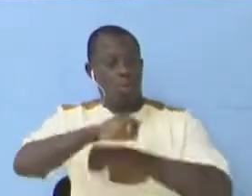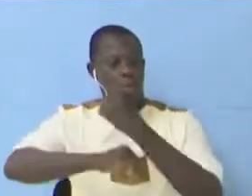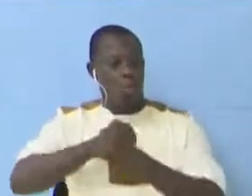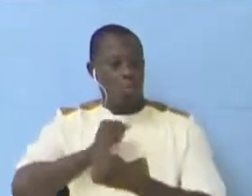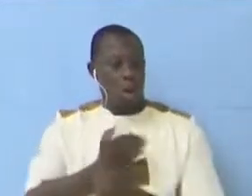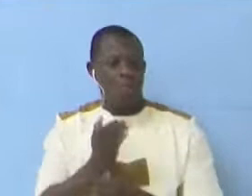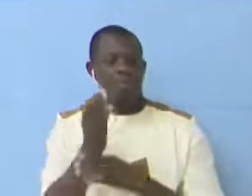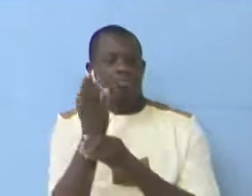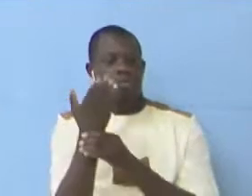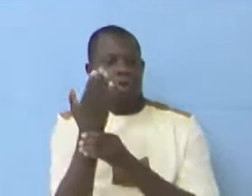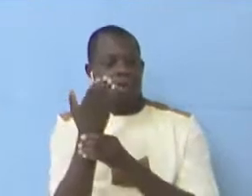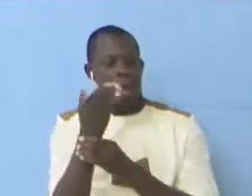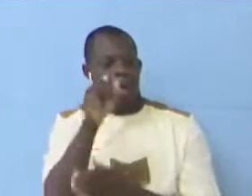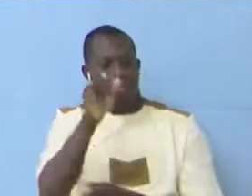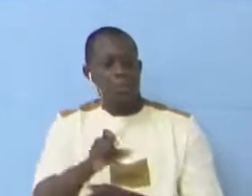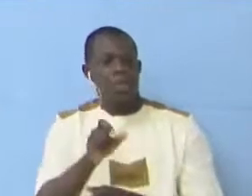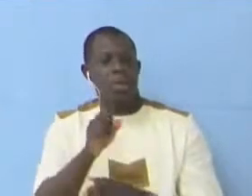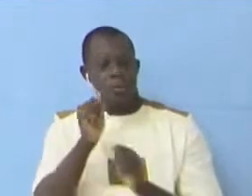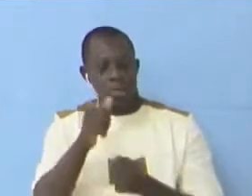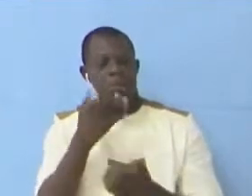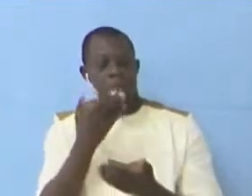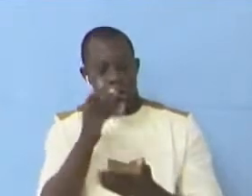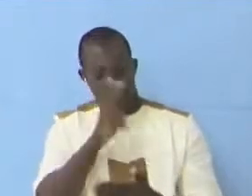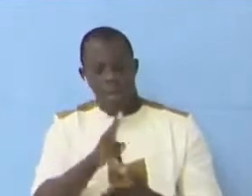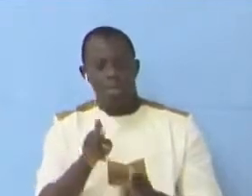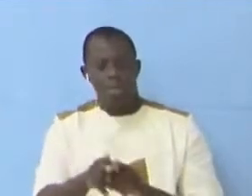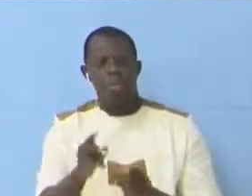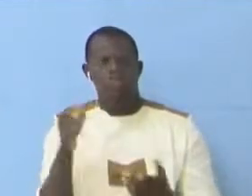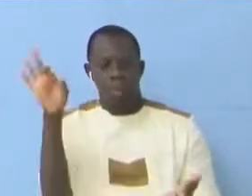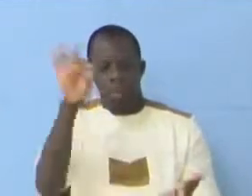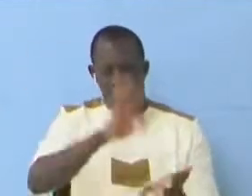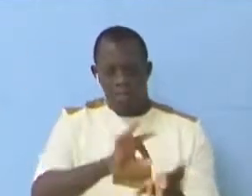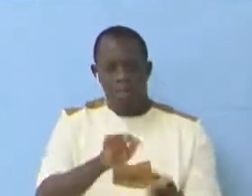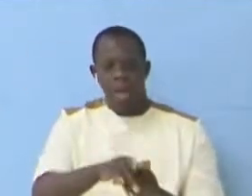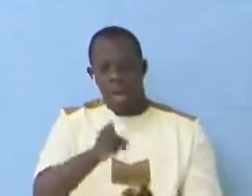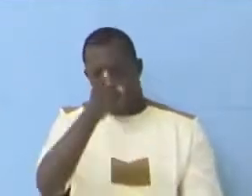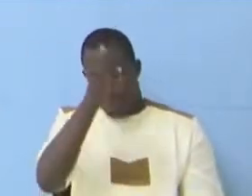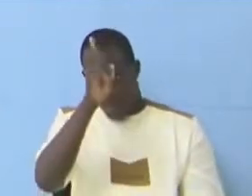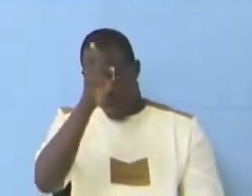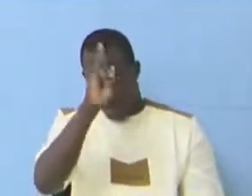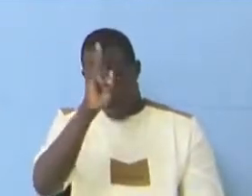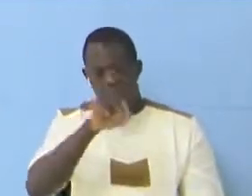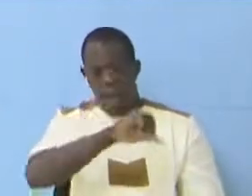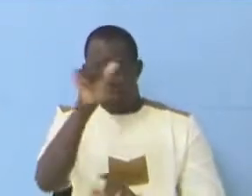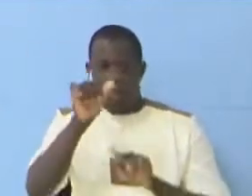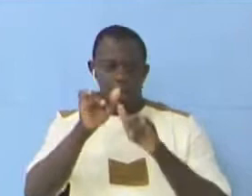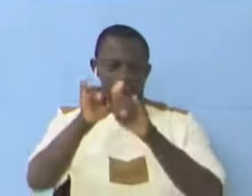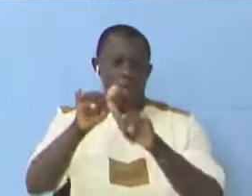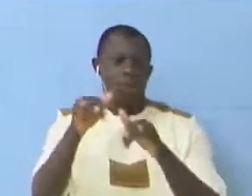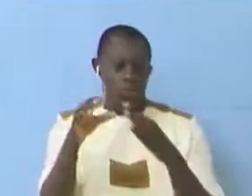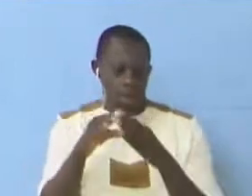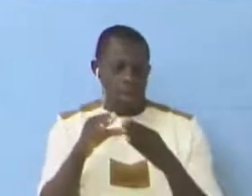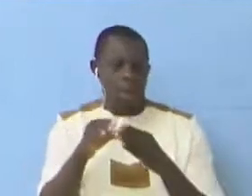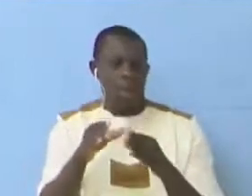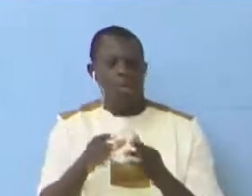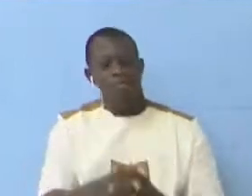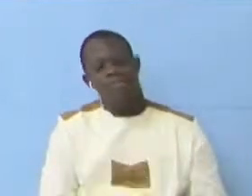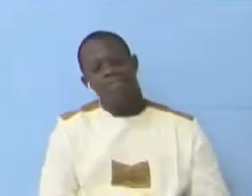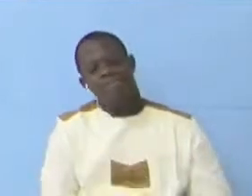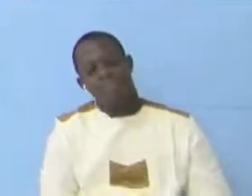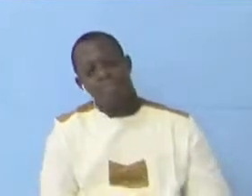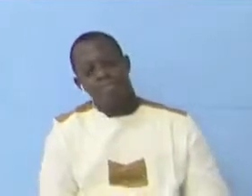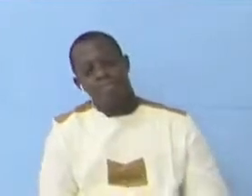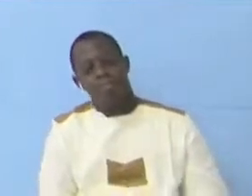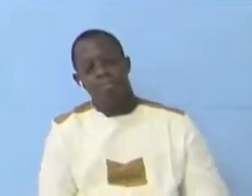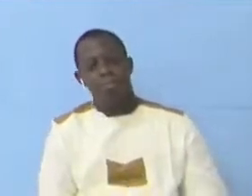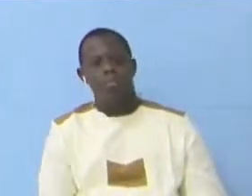I can go to Germany and stay with him. ci la ma wax nag ni ma soxnaam daal docteur la woon te mënoon naa dem Germany nekk ak moom foofa. I